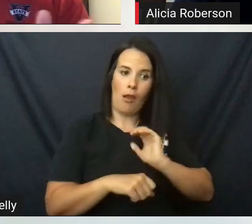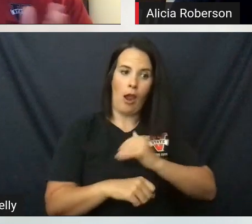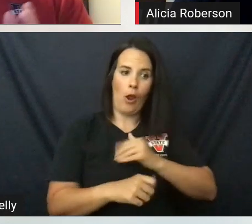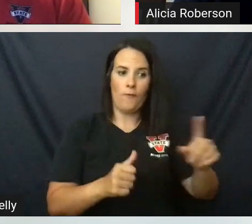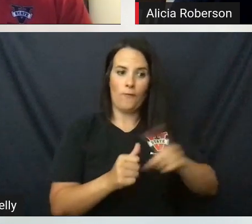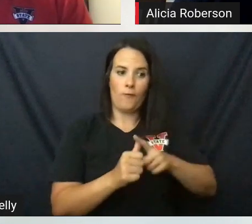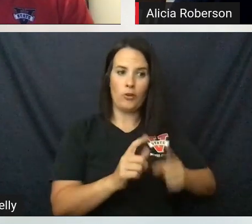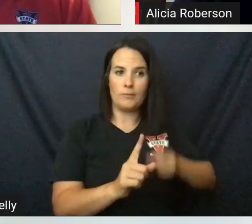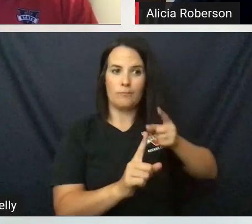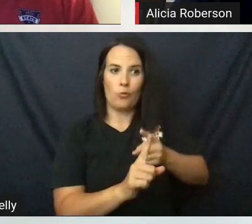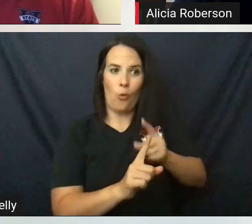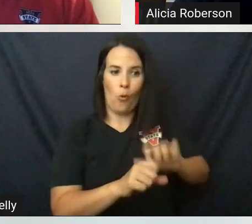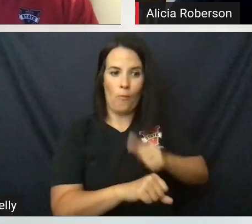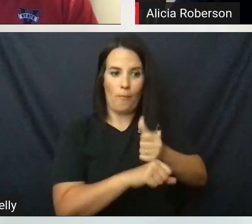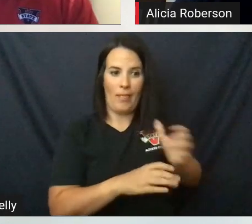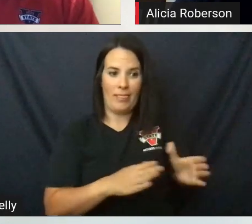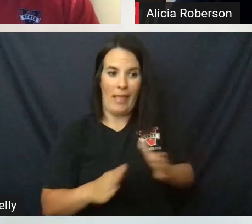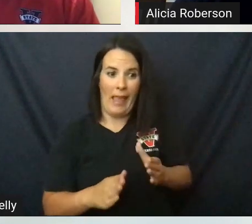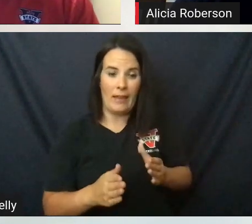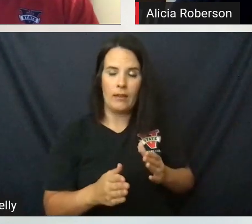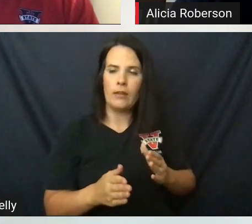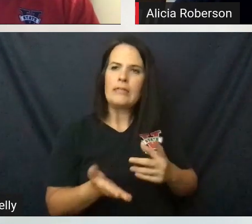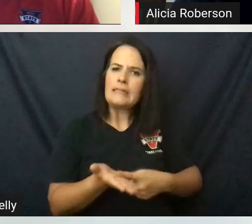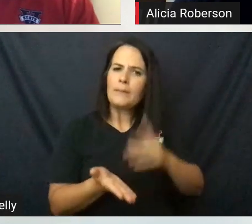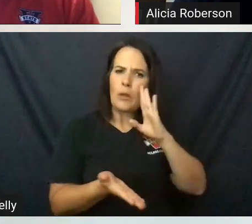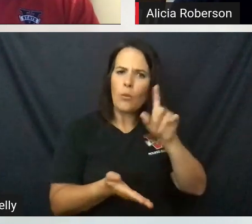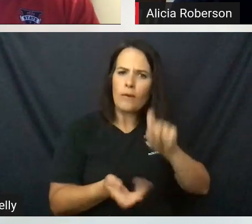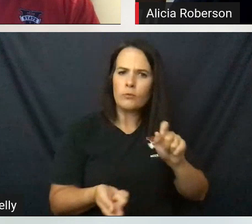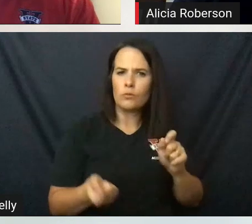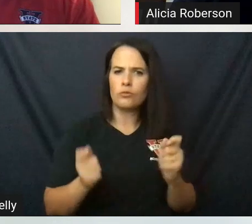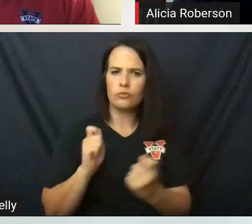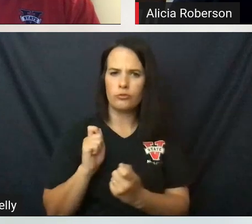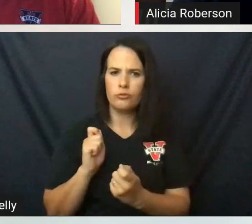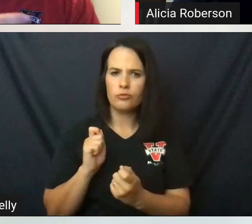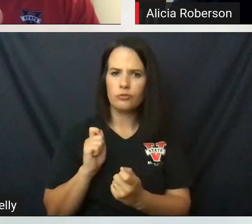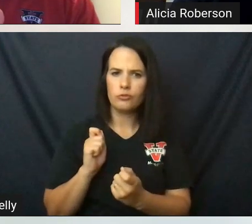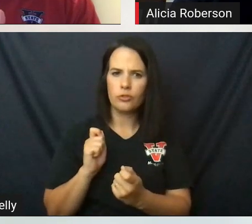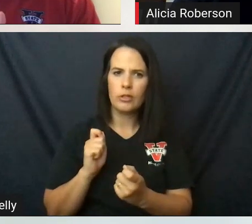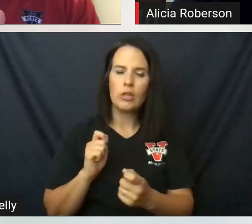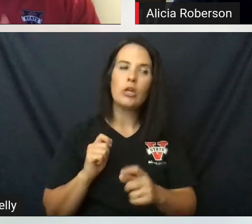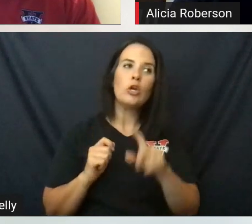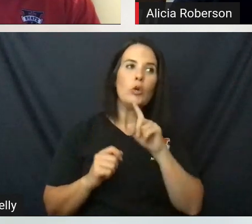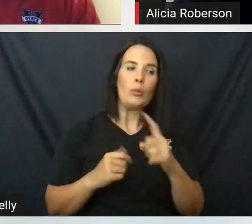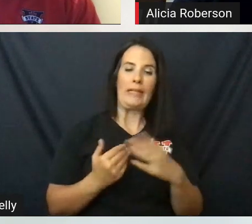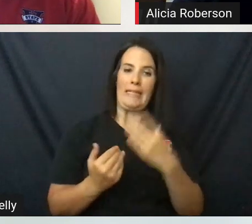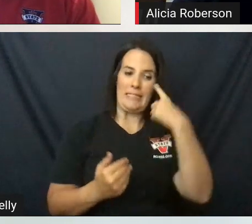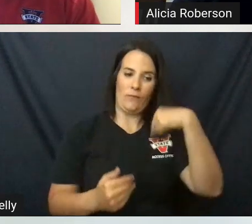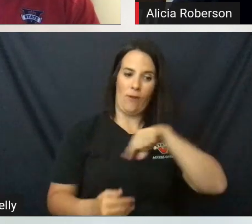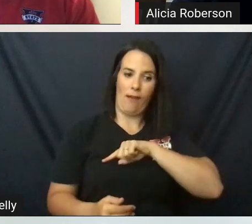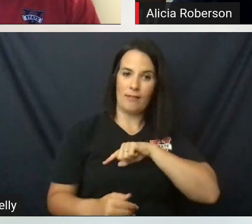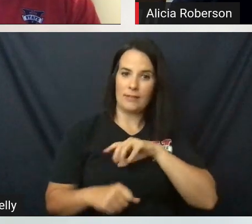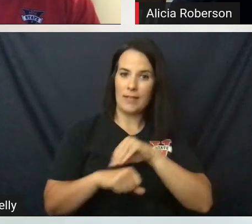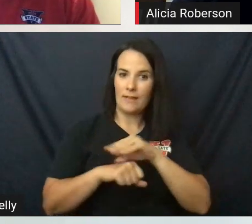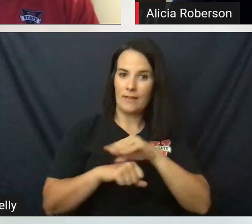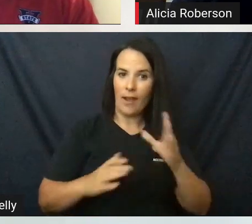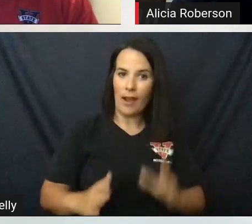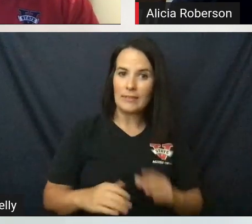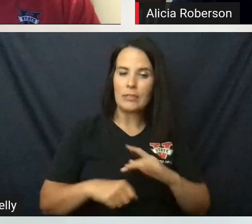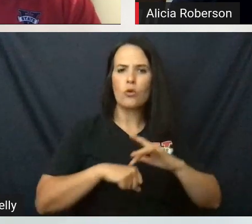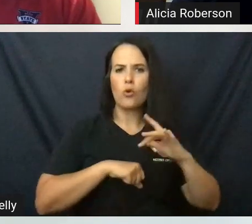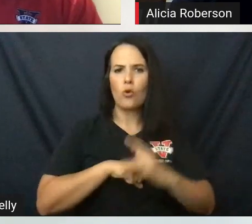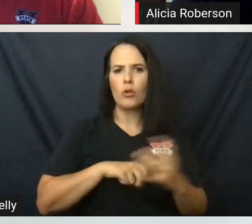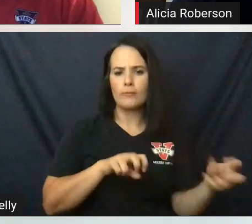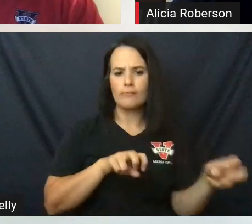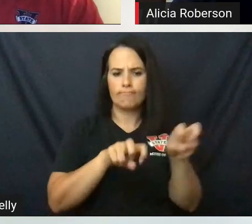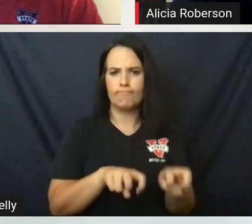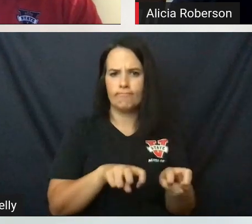get altered a little bit. And it's much easier for us in advising if we're in early in the conversation, if it's a proactive kind of a thing